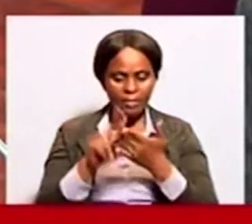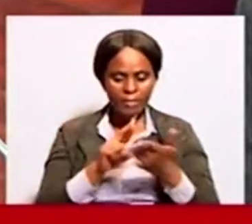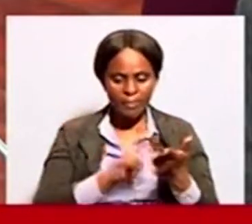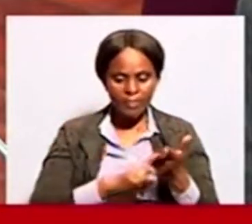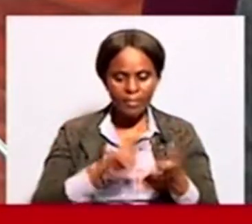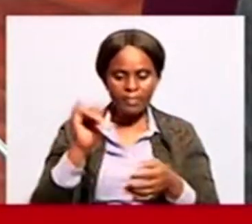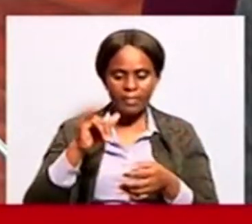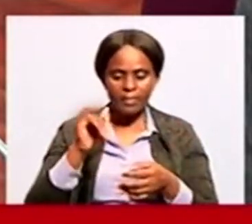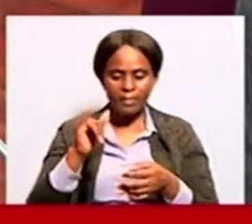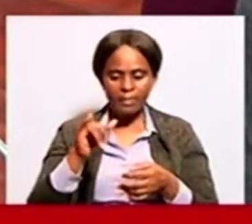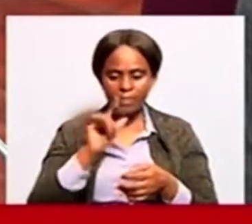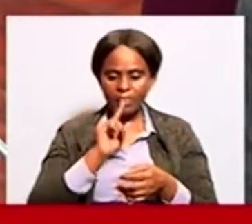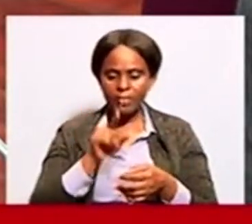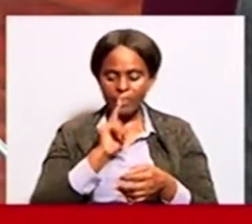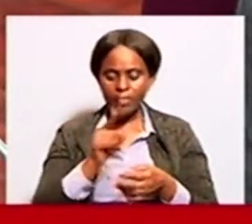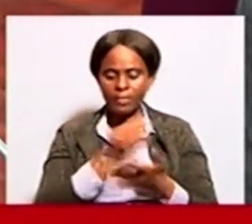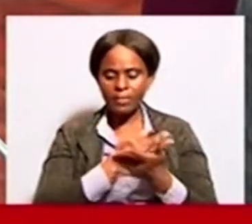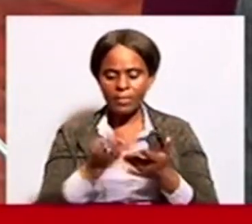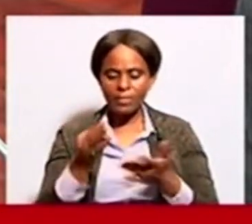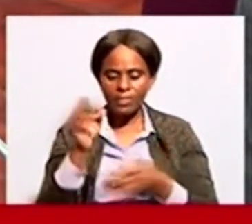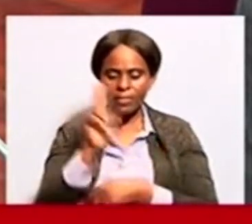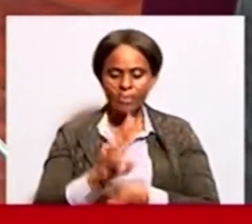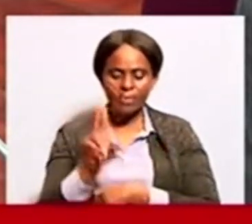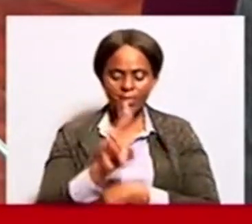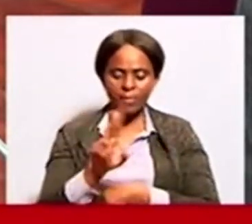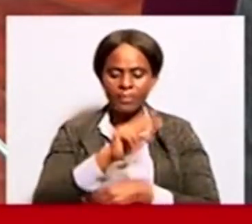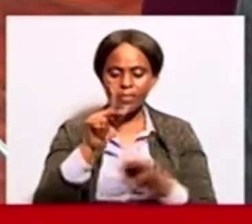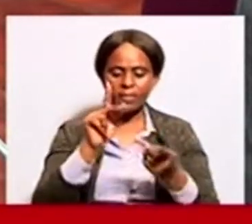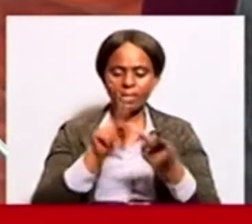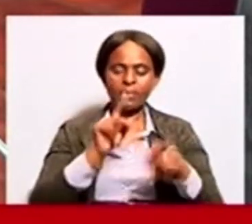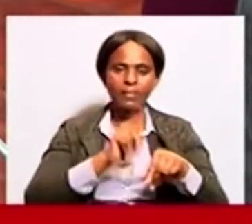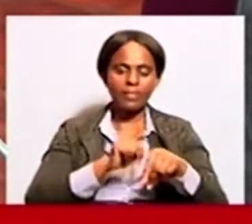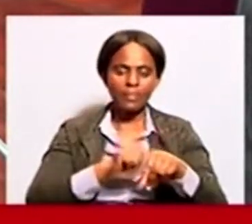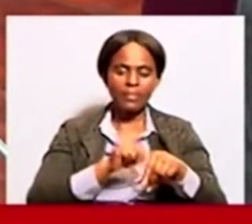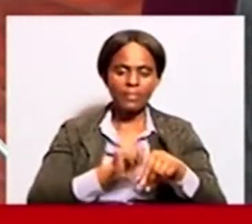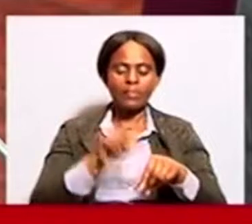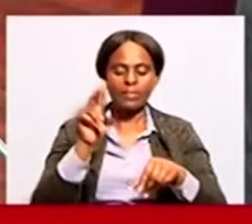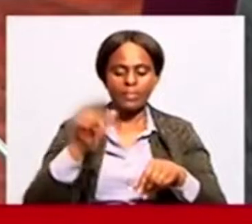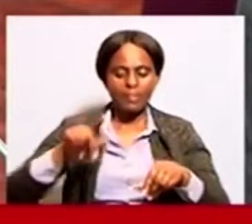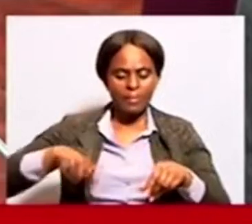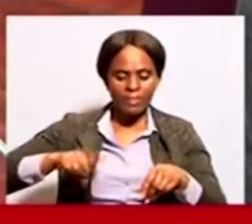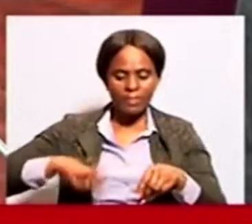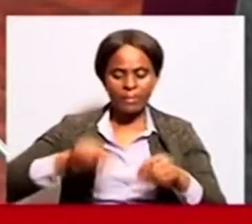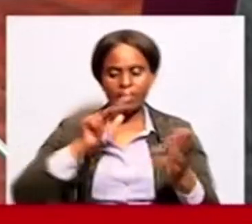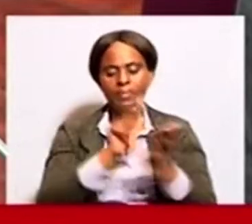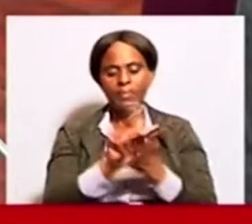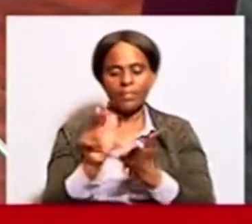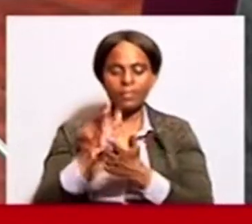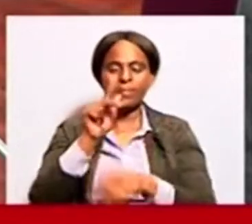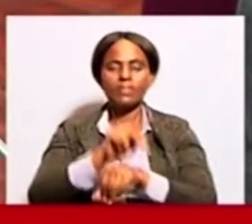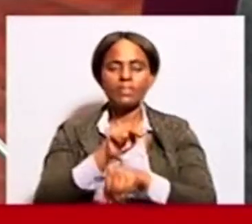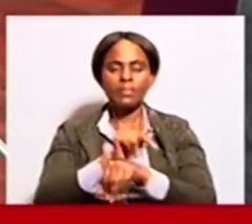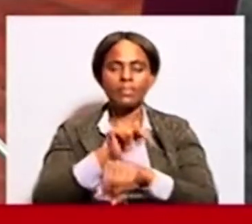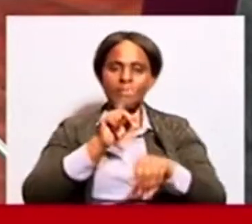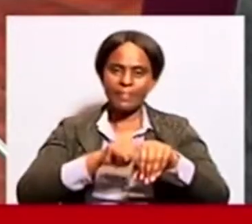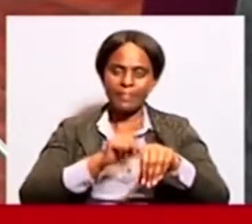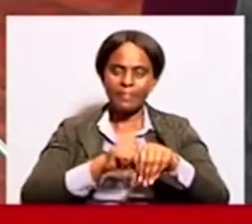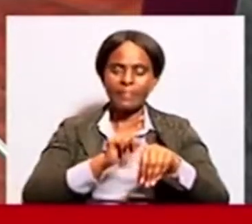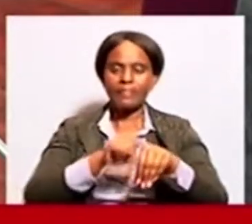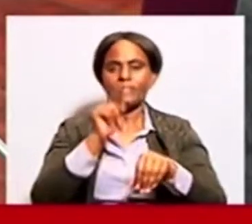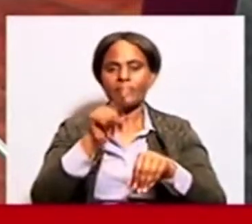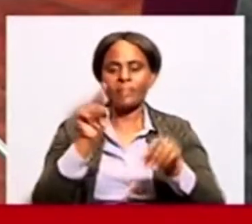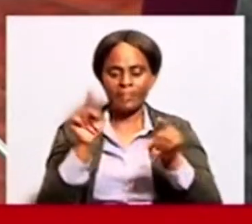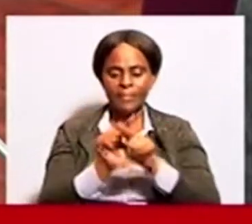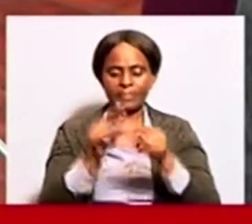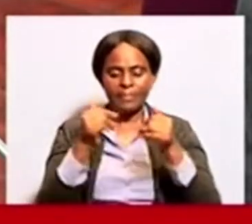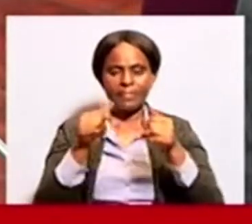that failure to spend on time was due to the delay in approval of projects at the time